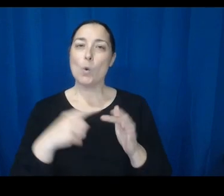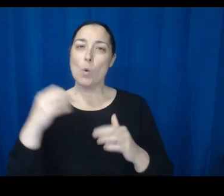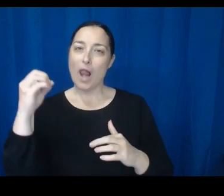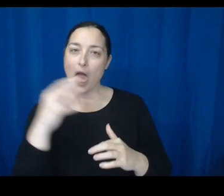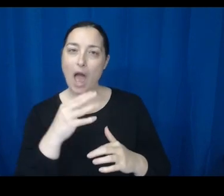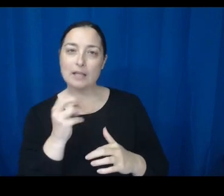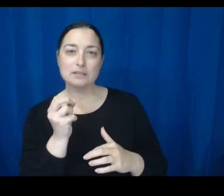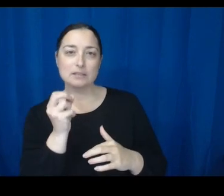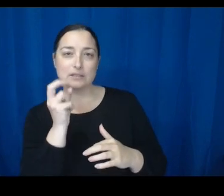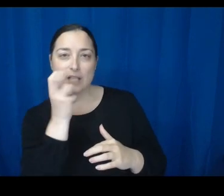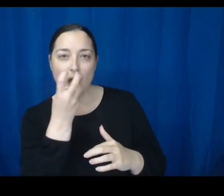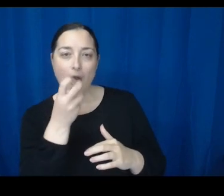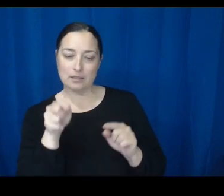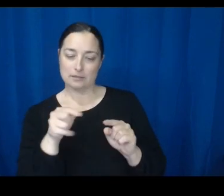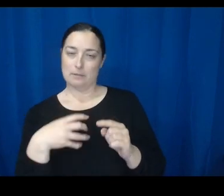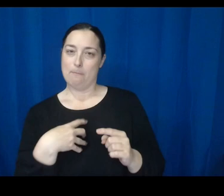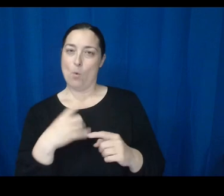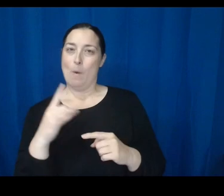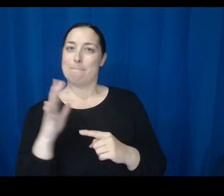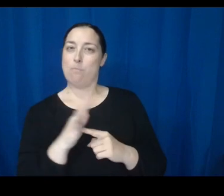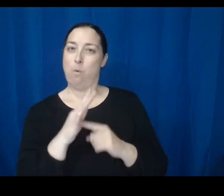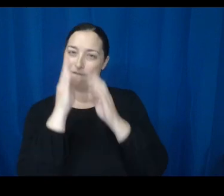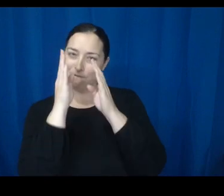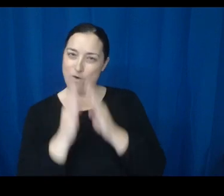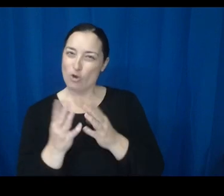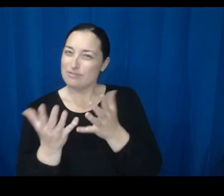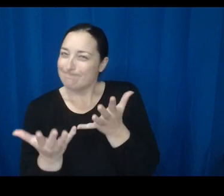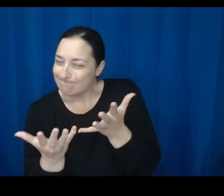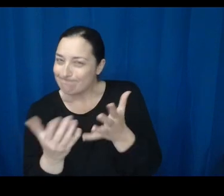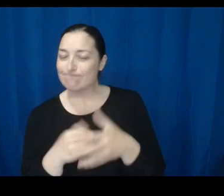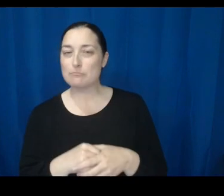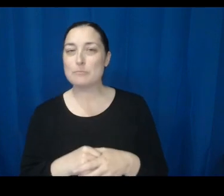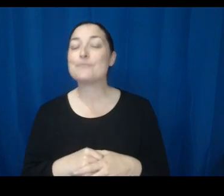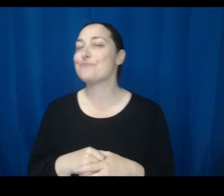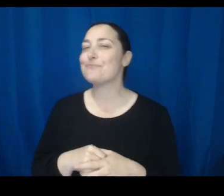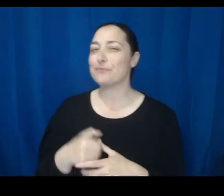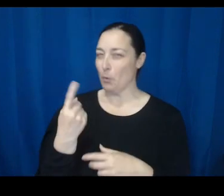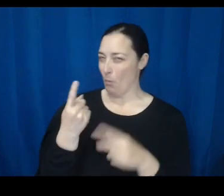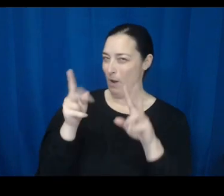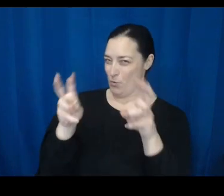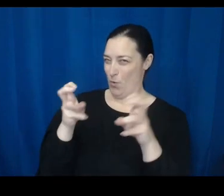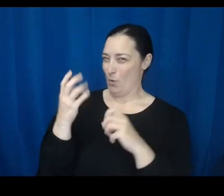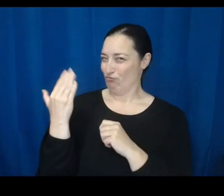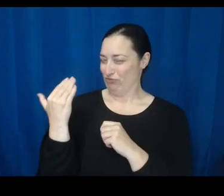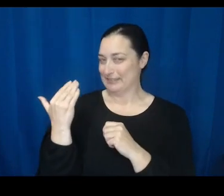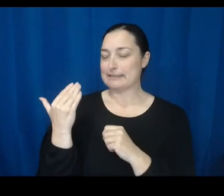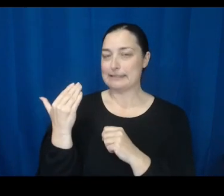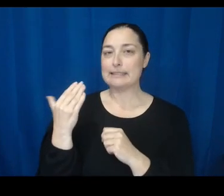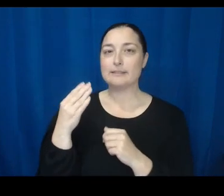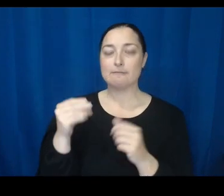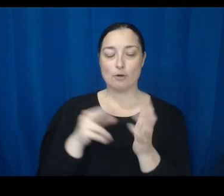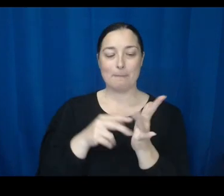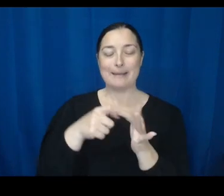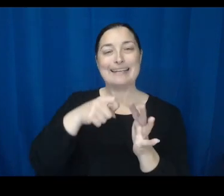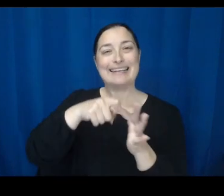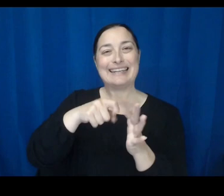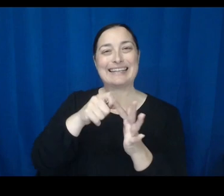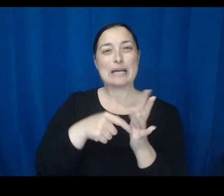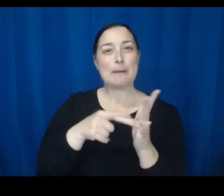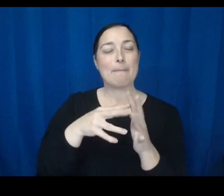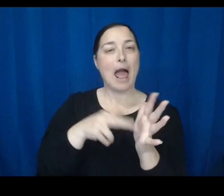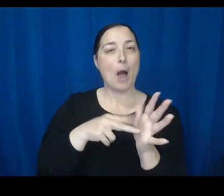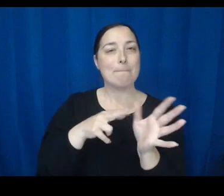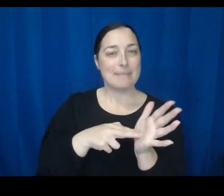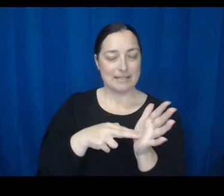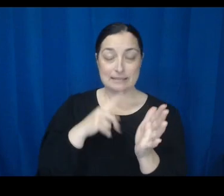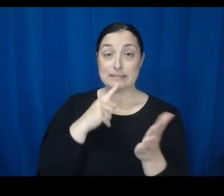evoked. I personally love this quote that I heard recently from contemporary artist Nick Plowman, who said drawing gives you